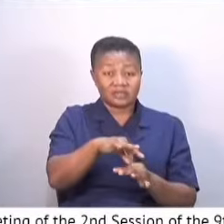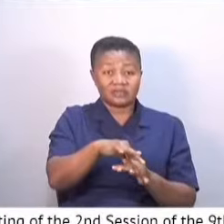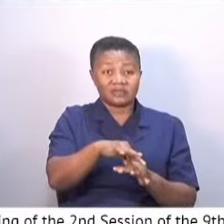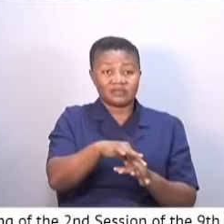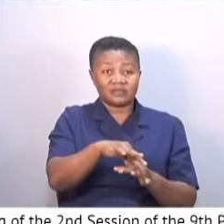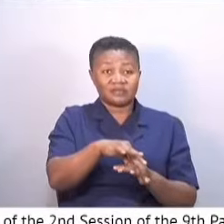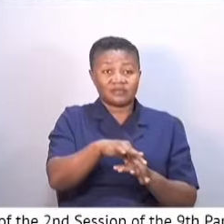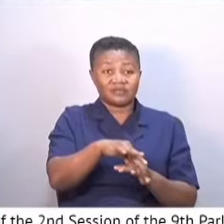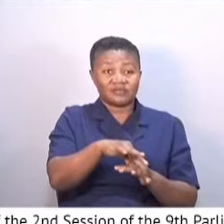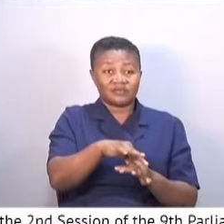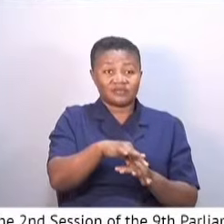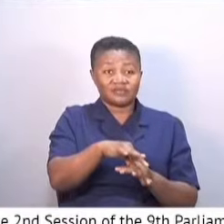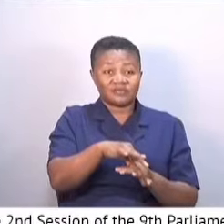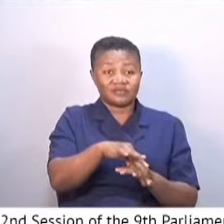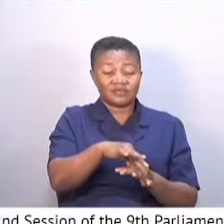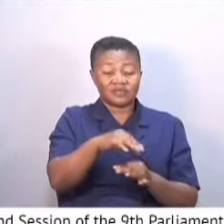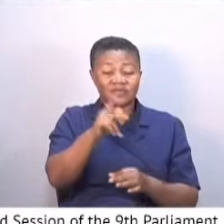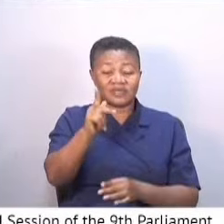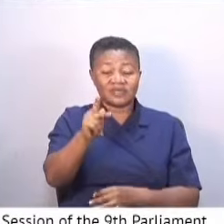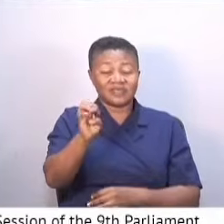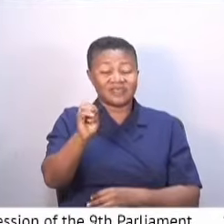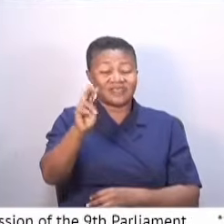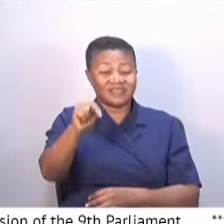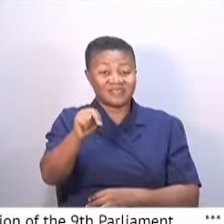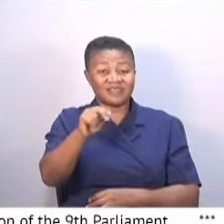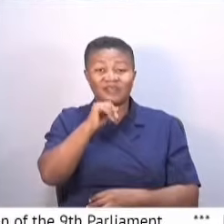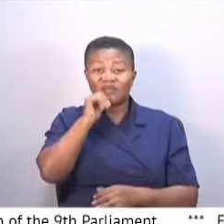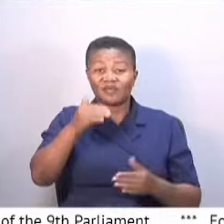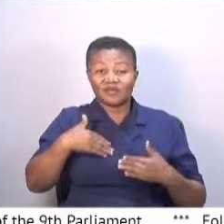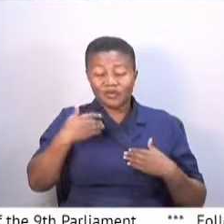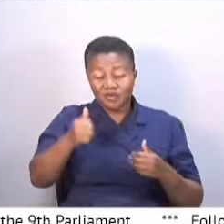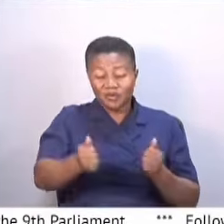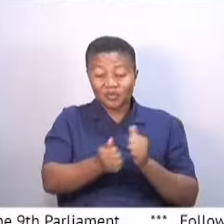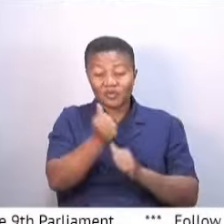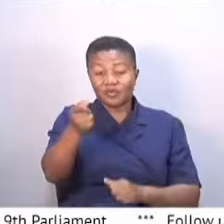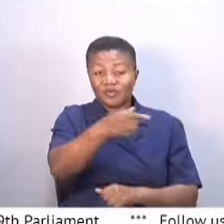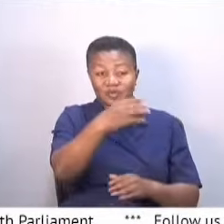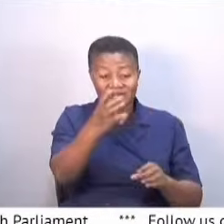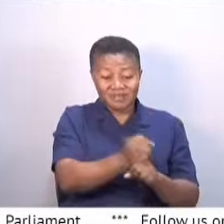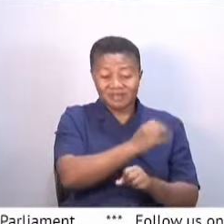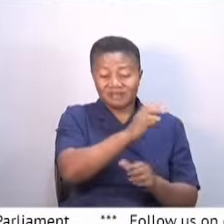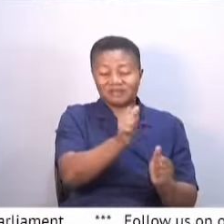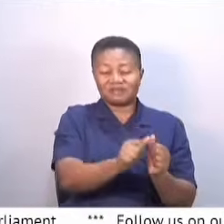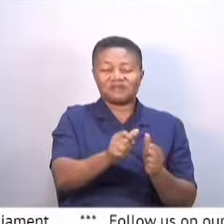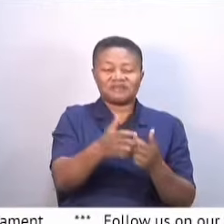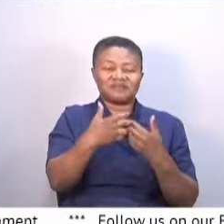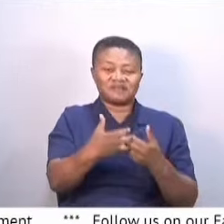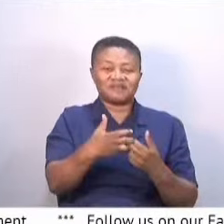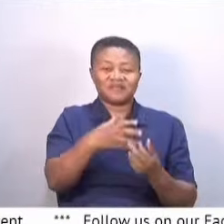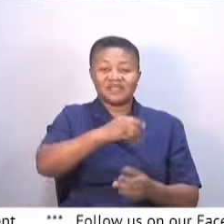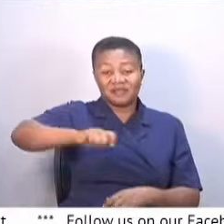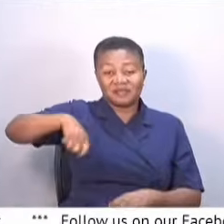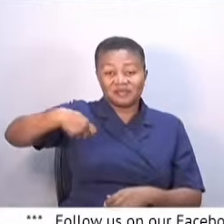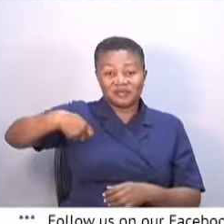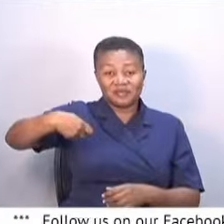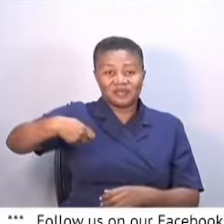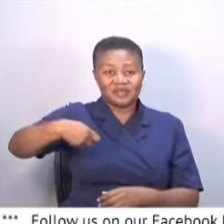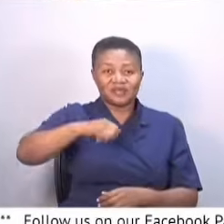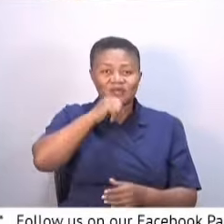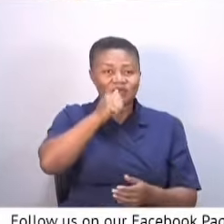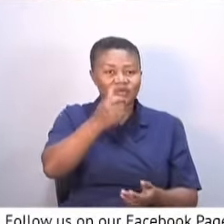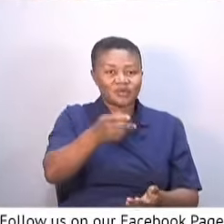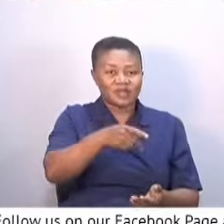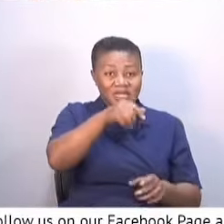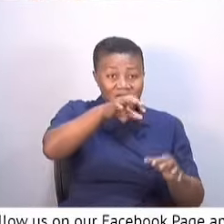Honorable Kennedy is unhappy that many of you took his cornmeal and then sewing machine and never voted for him. Especially